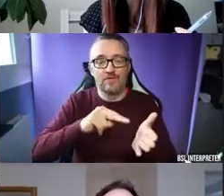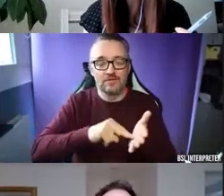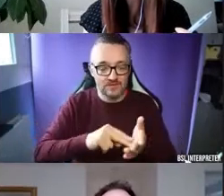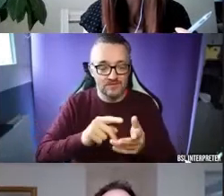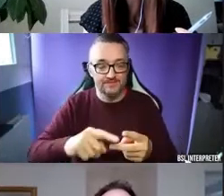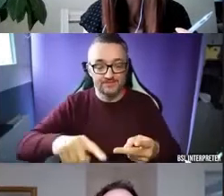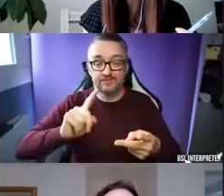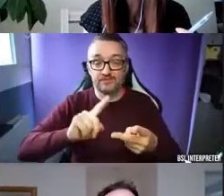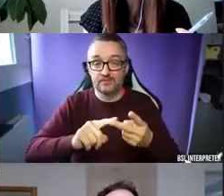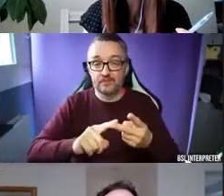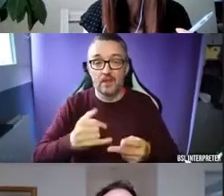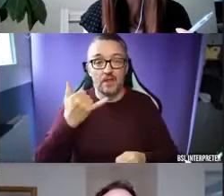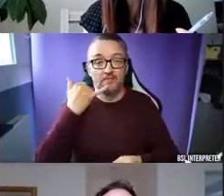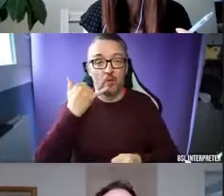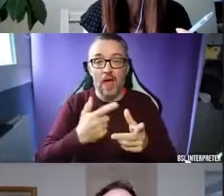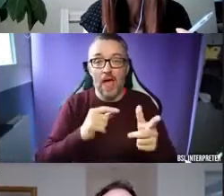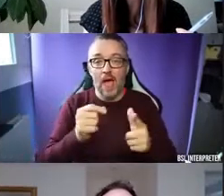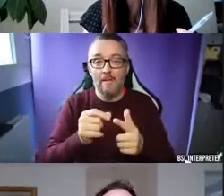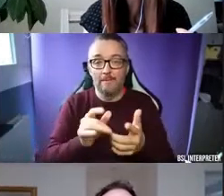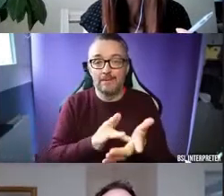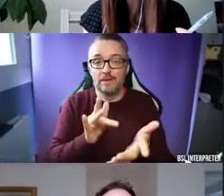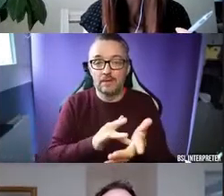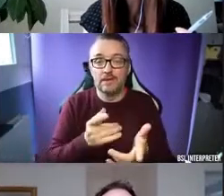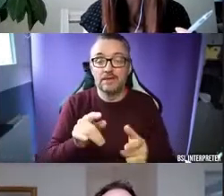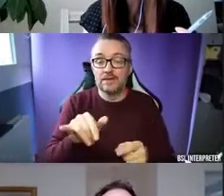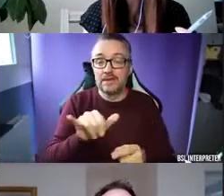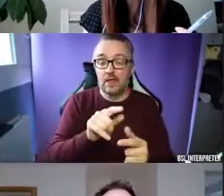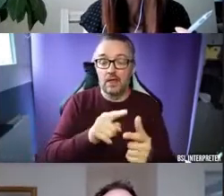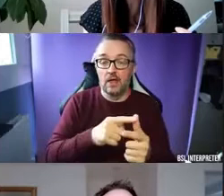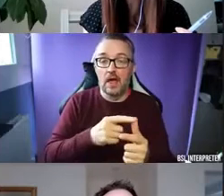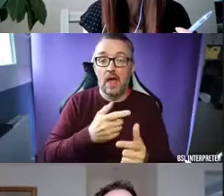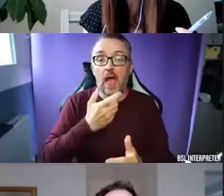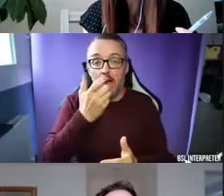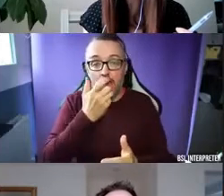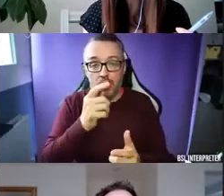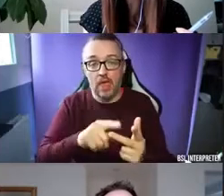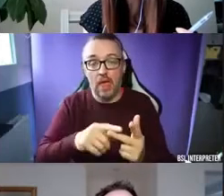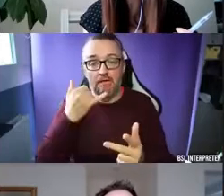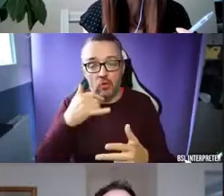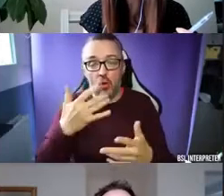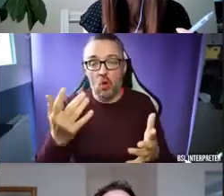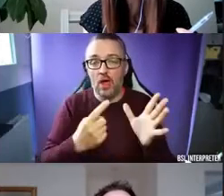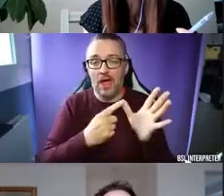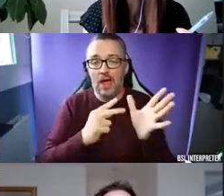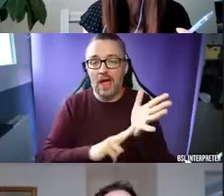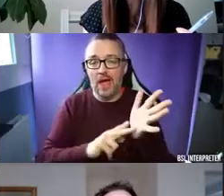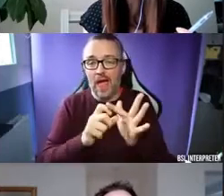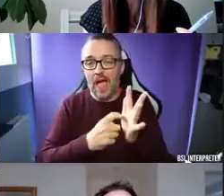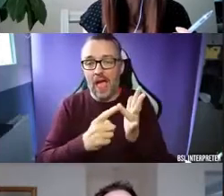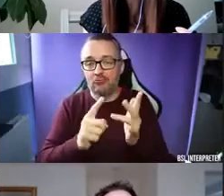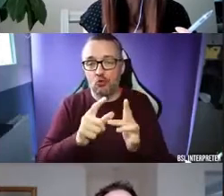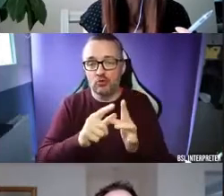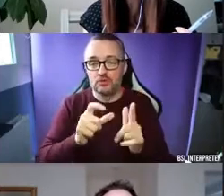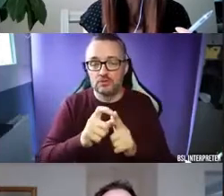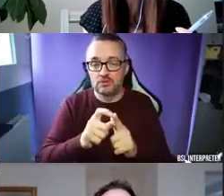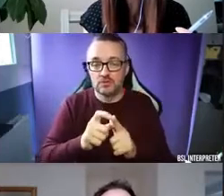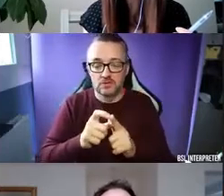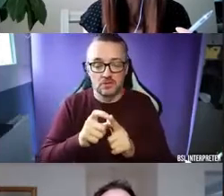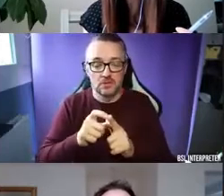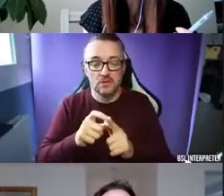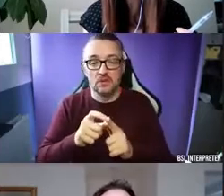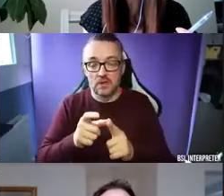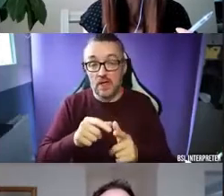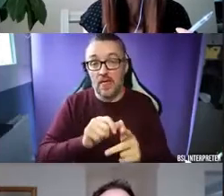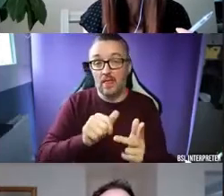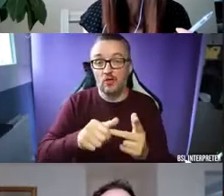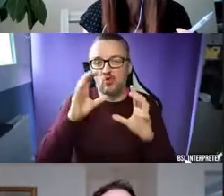our smartphone apps on Android and Apple, iPhone, and iPad. And through our website